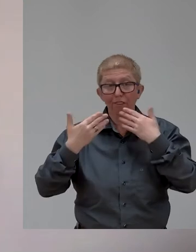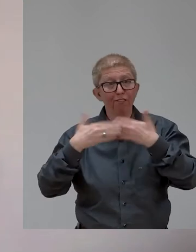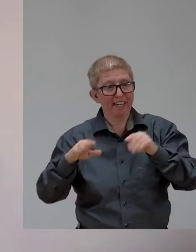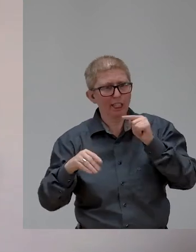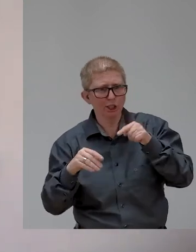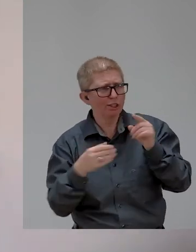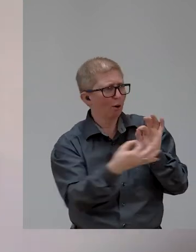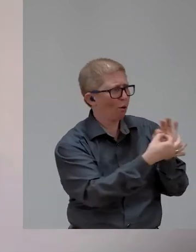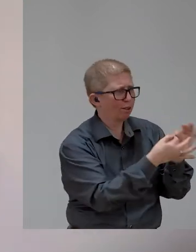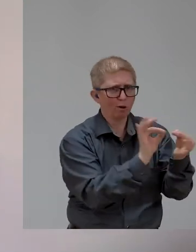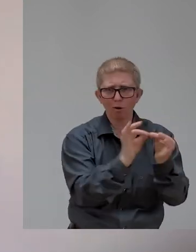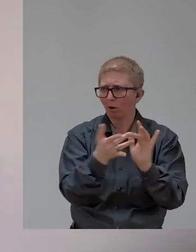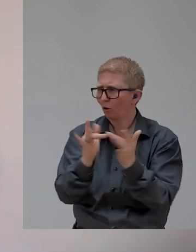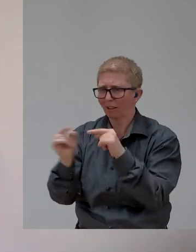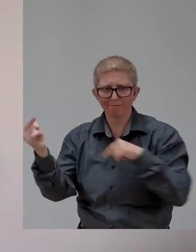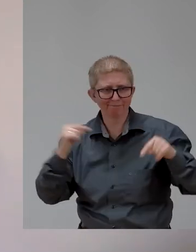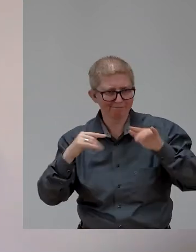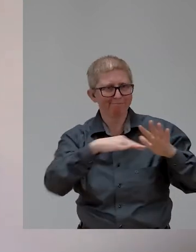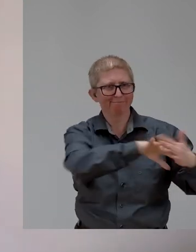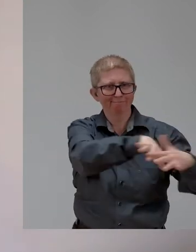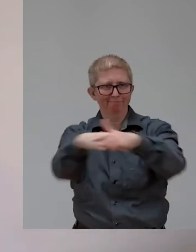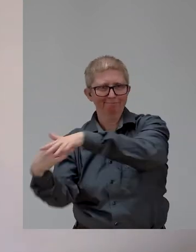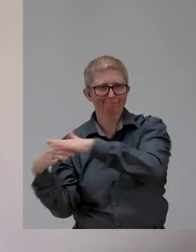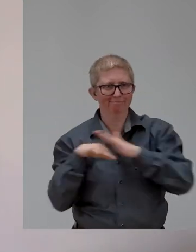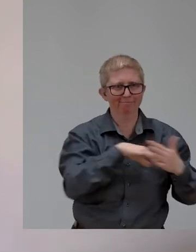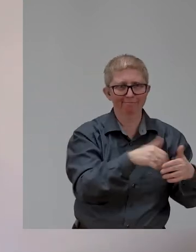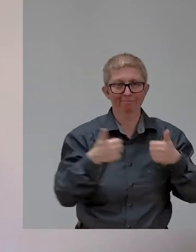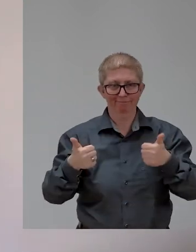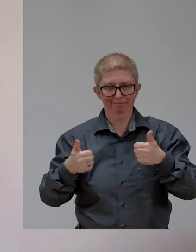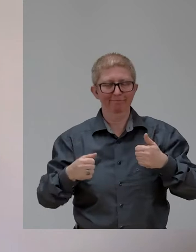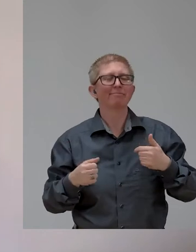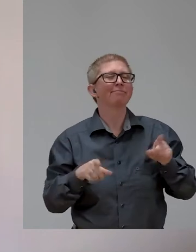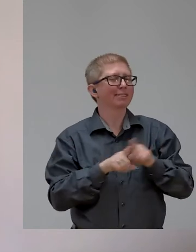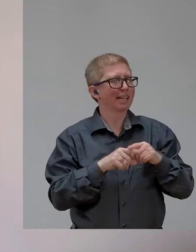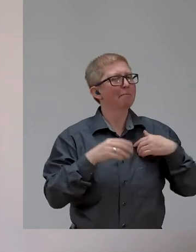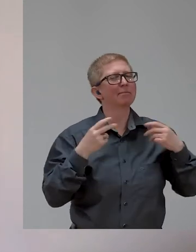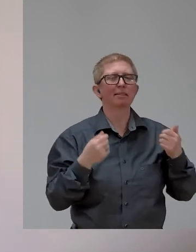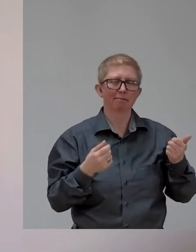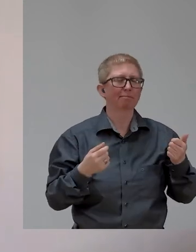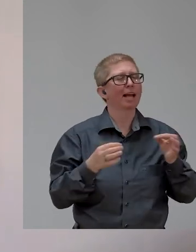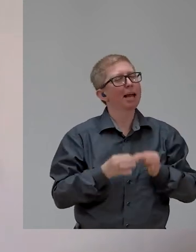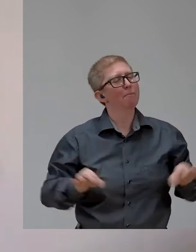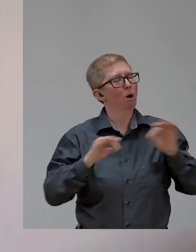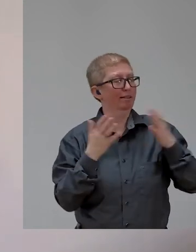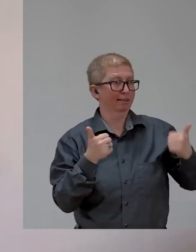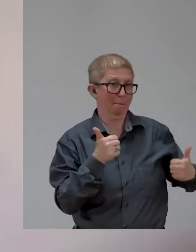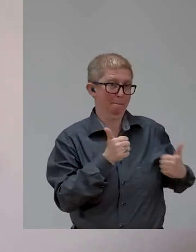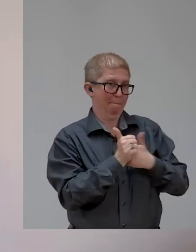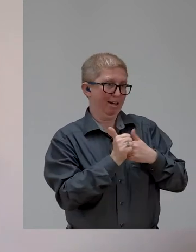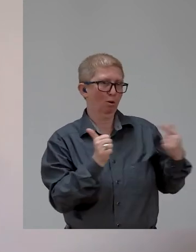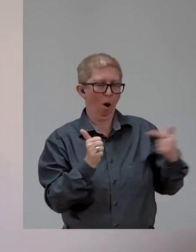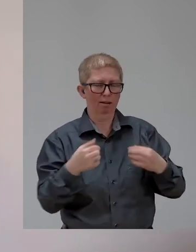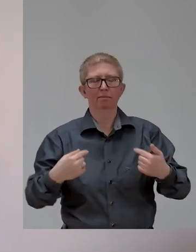I'll just mention will be the ongoing mentoring and support has been really important for us, because it has been a really, really long